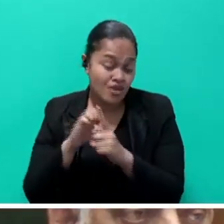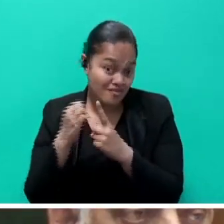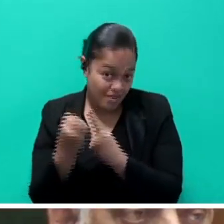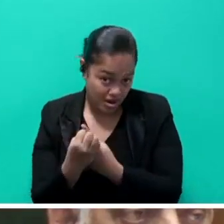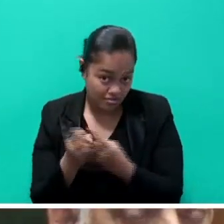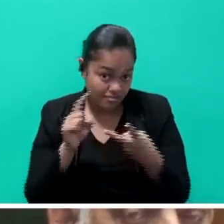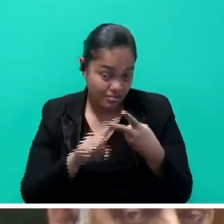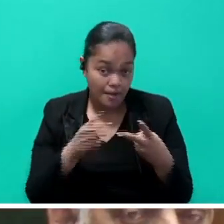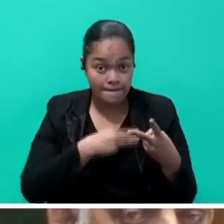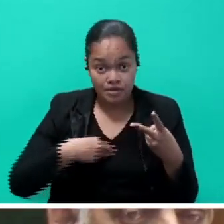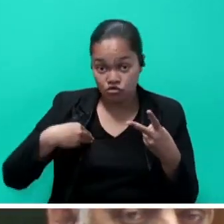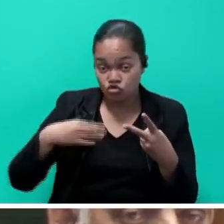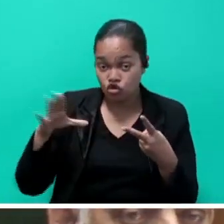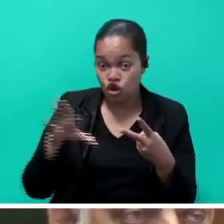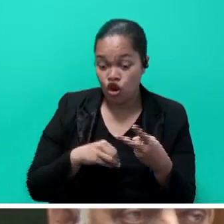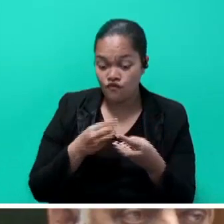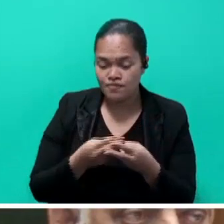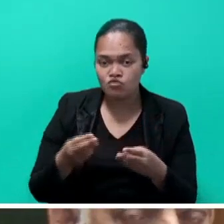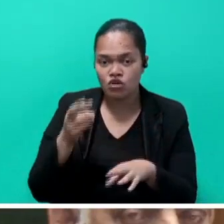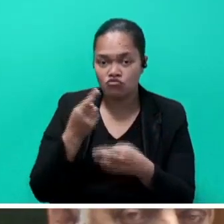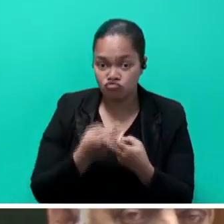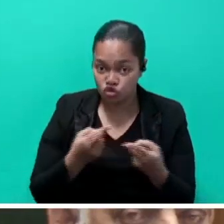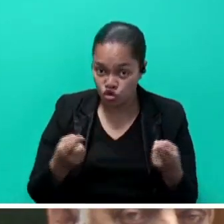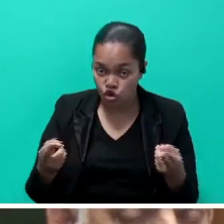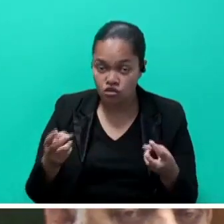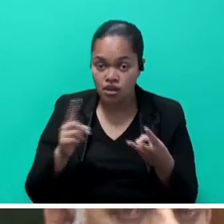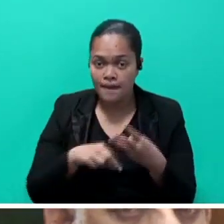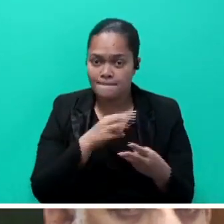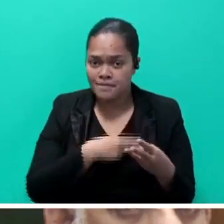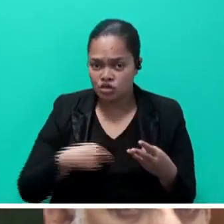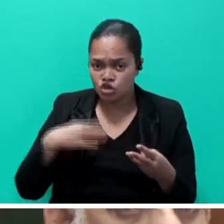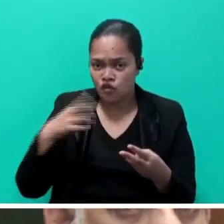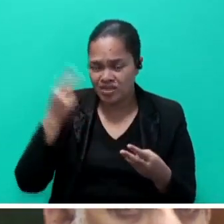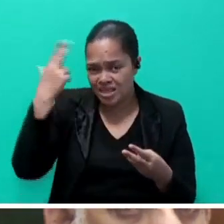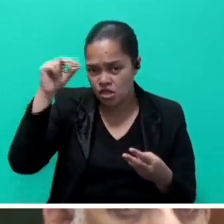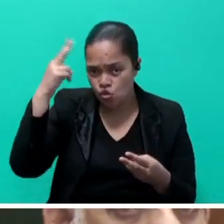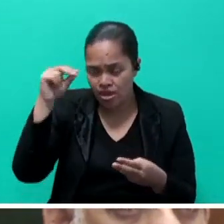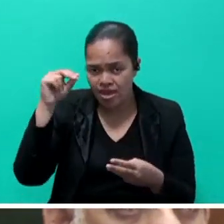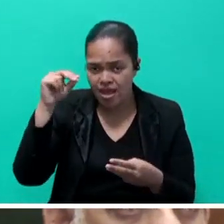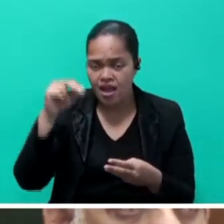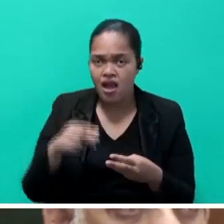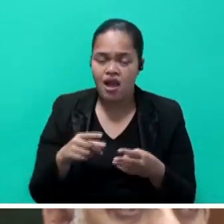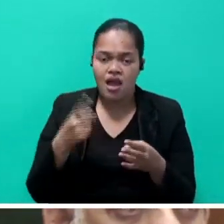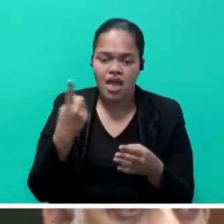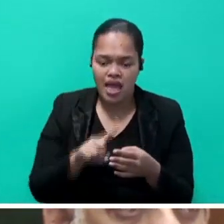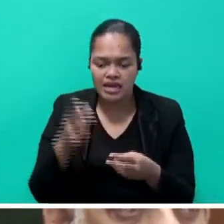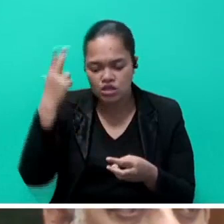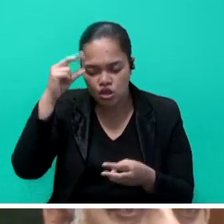the Ministry of Lands and Mineral Resources, the Ministry of the Tauke Affairs and the Tauke Land Trust